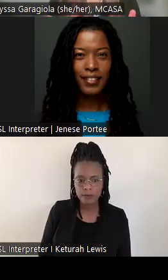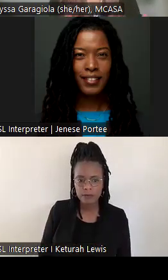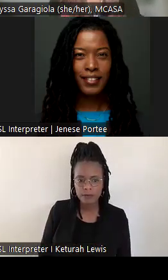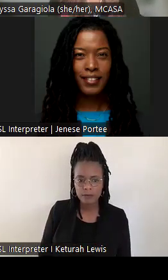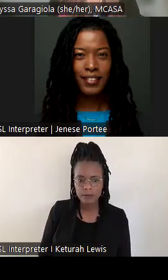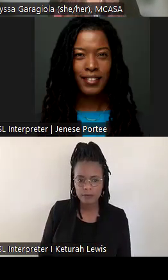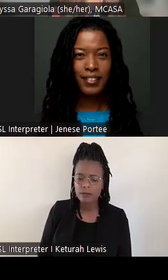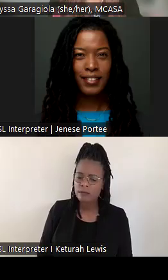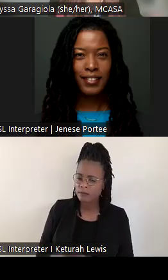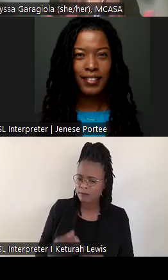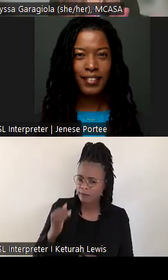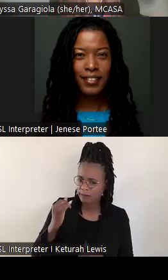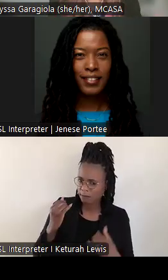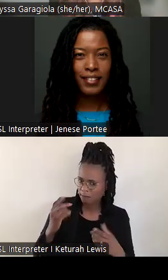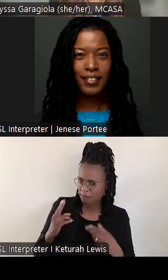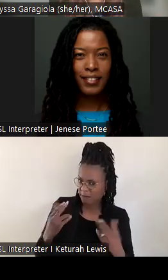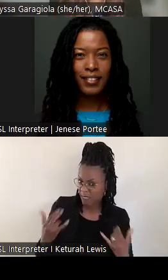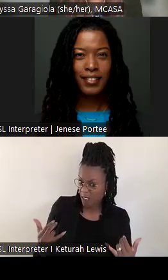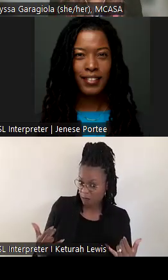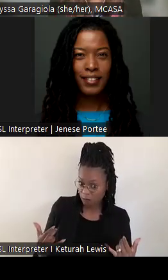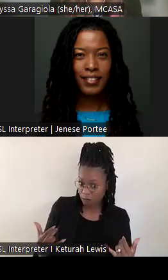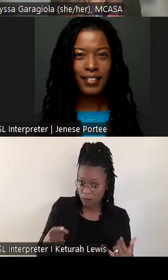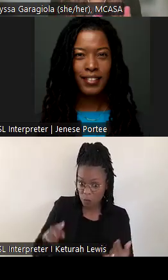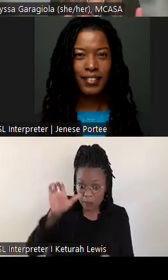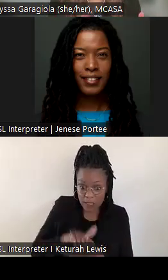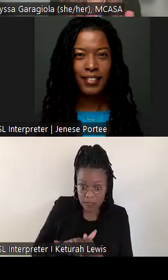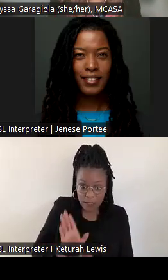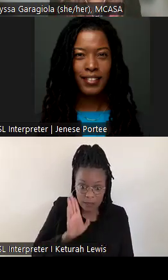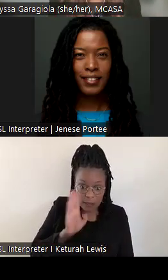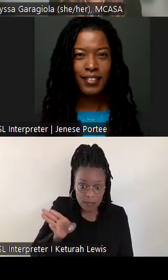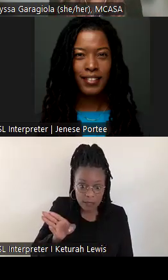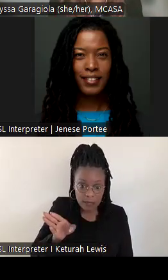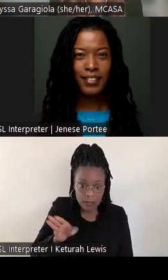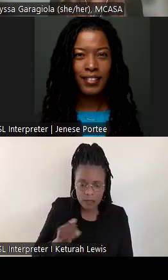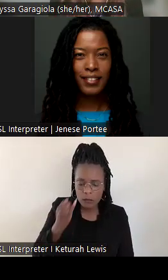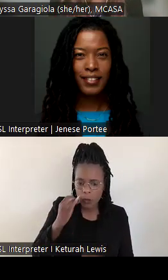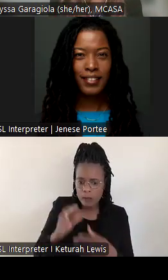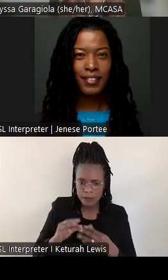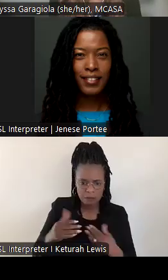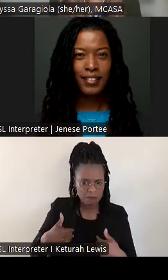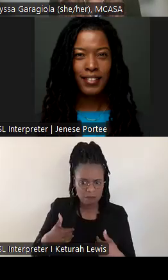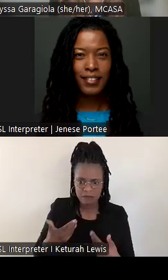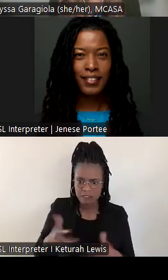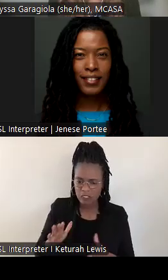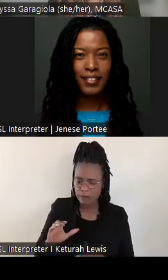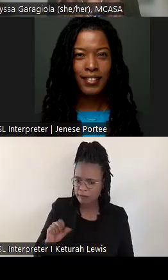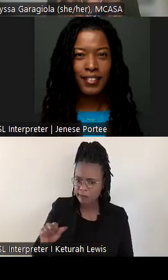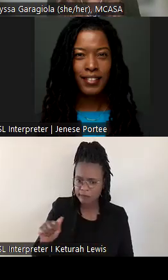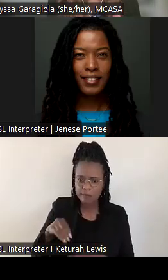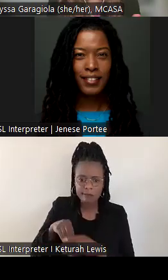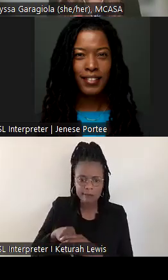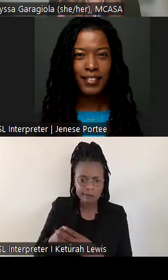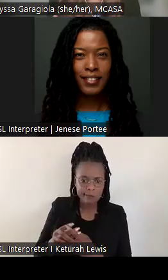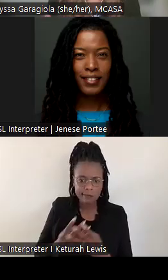And what about now? Would you believe him if he told you he was sexually assaulted while